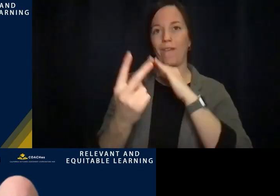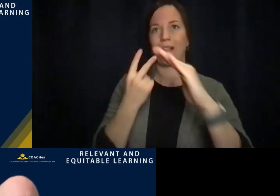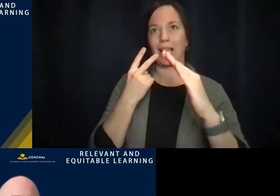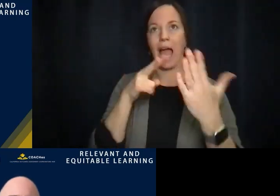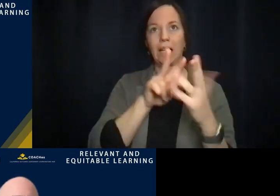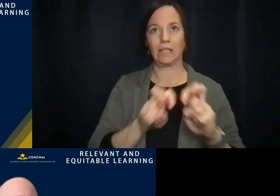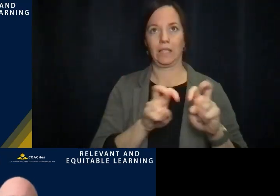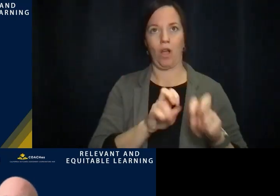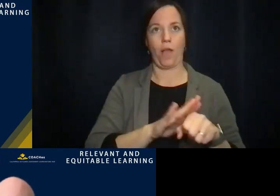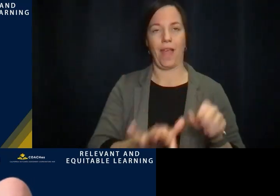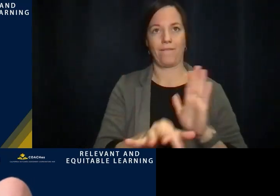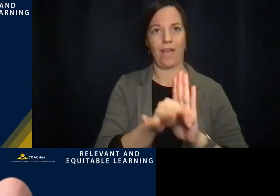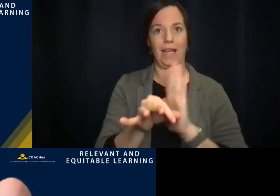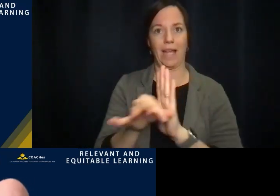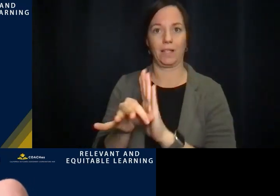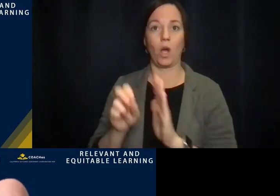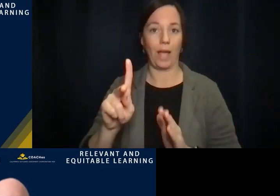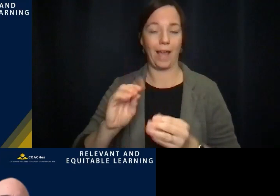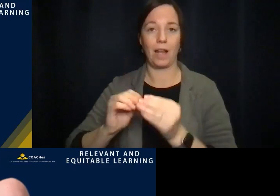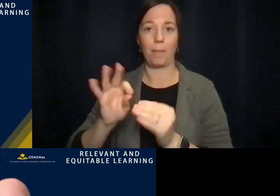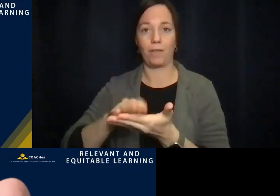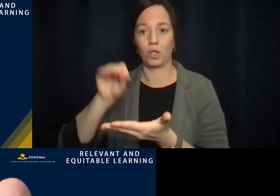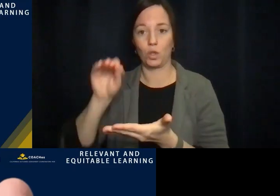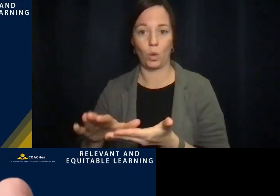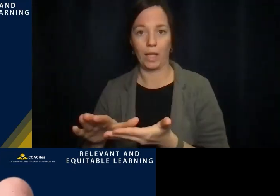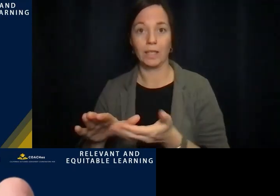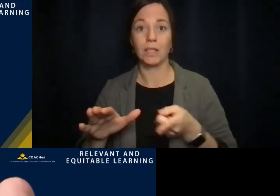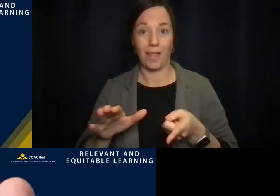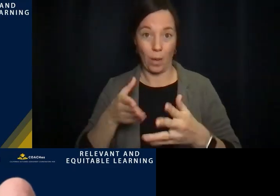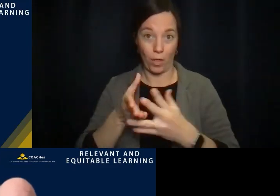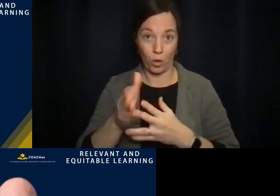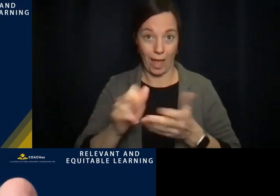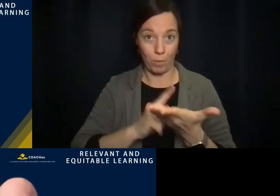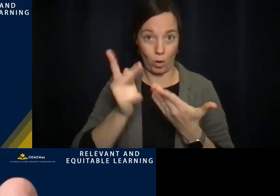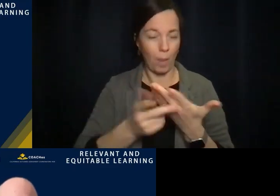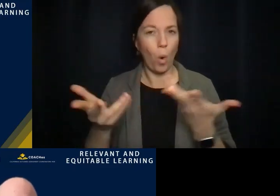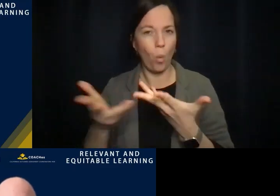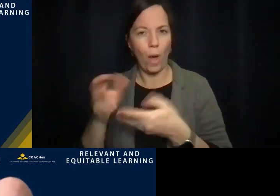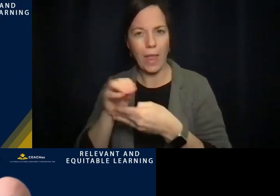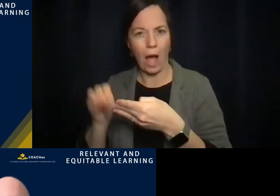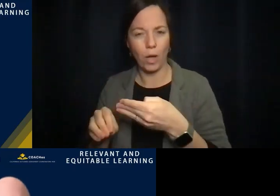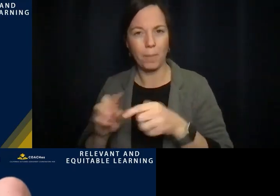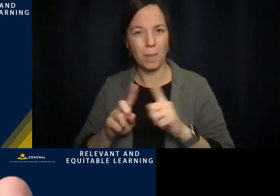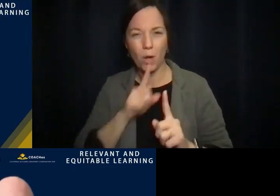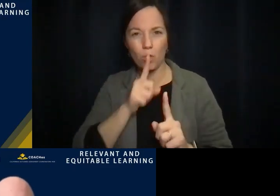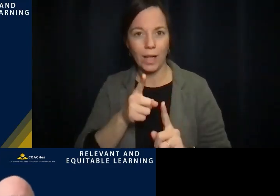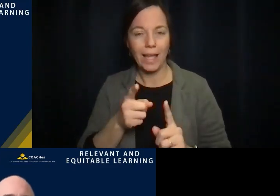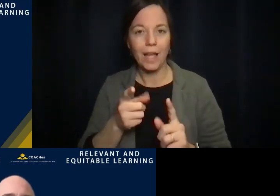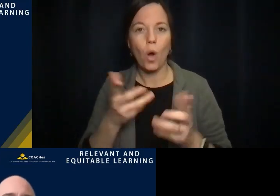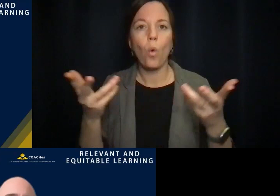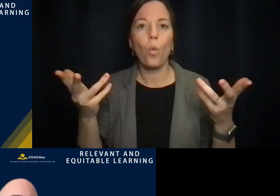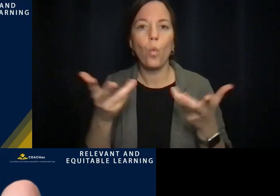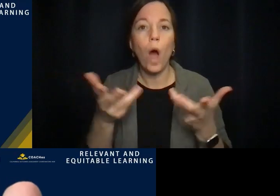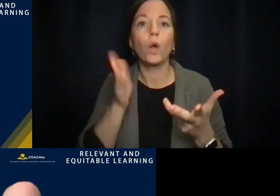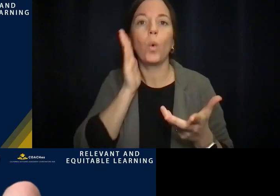show like of the number of students who went through, what were the outcomes, so on and so forth, but primarily focused on what are you gonna do? You know,